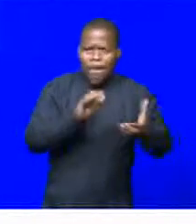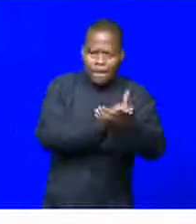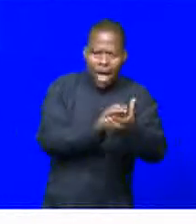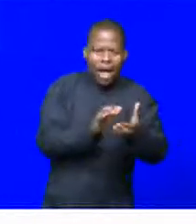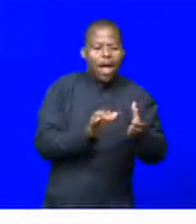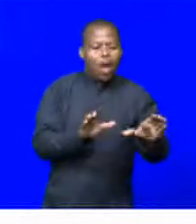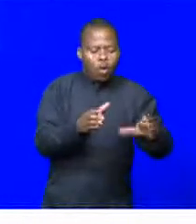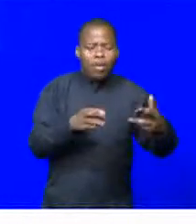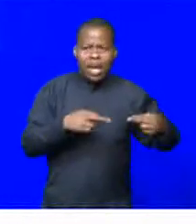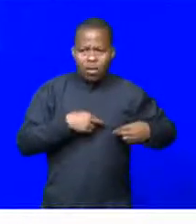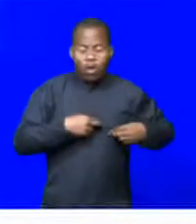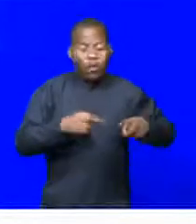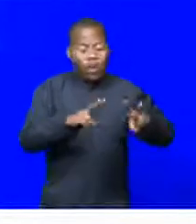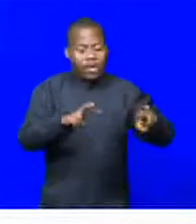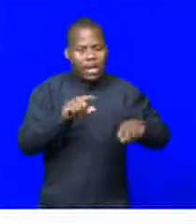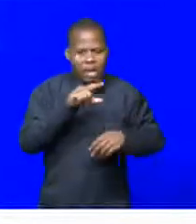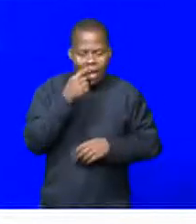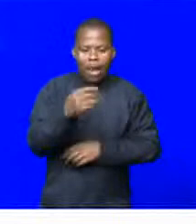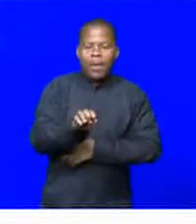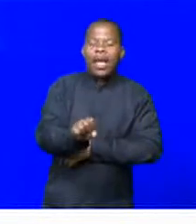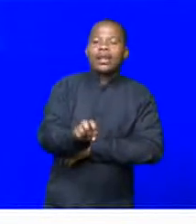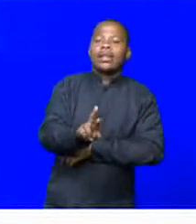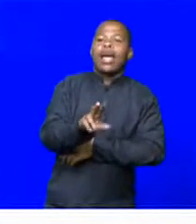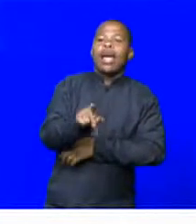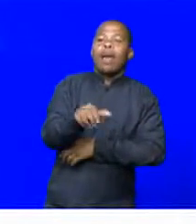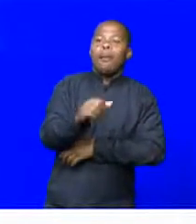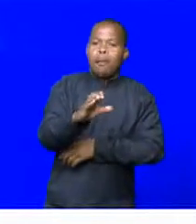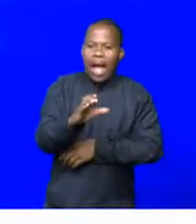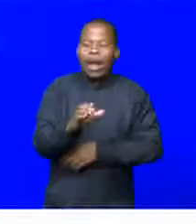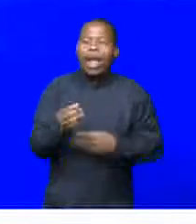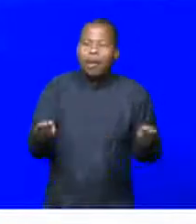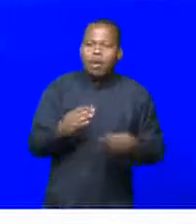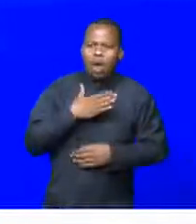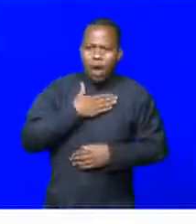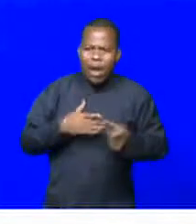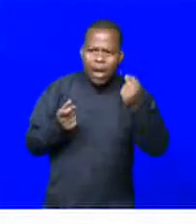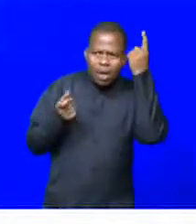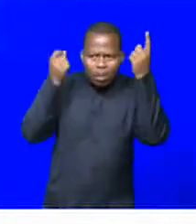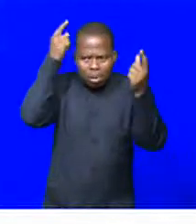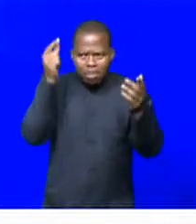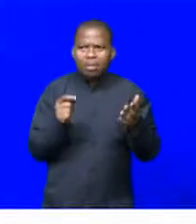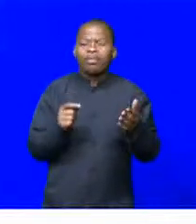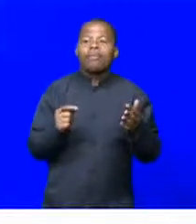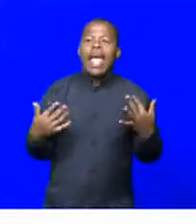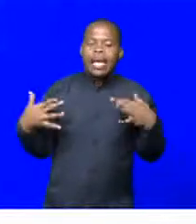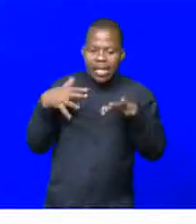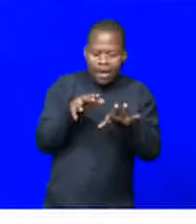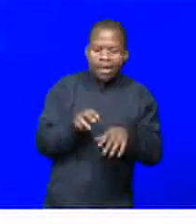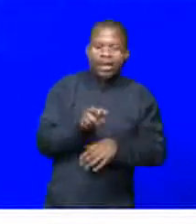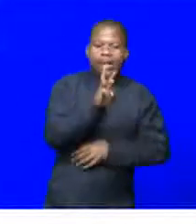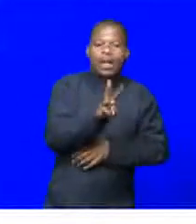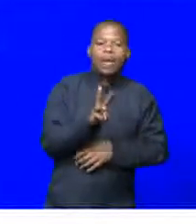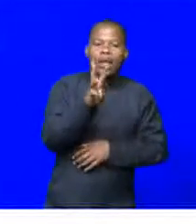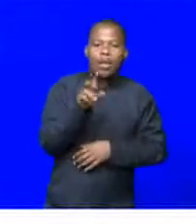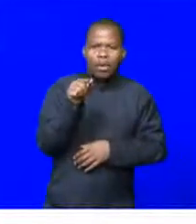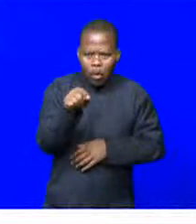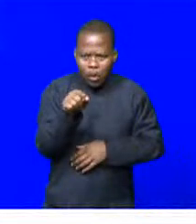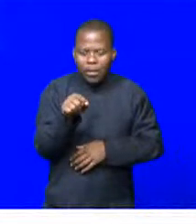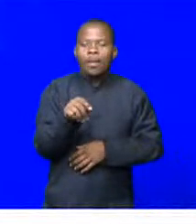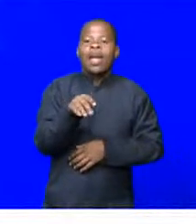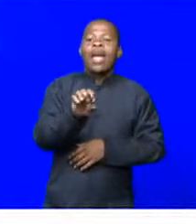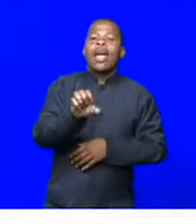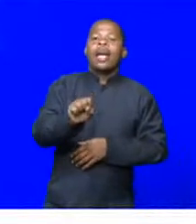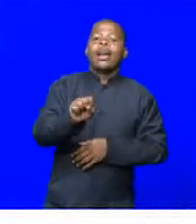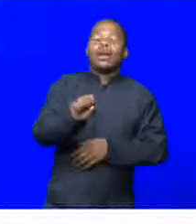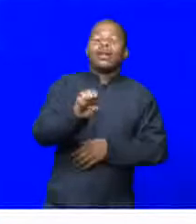liqwaningo nekucubungula kuleli i-ISEPARK. Kanti ke labafisa kufaka imivo yabo bangangena ke ku website ya ISEPARK